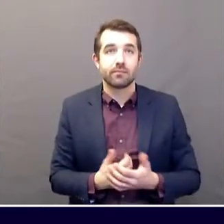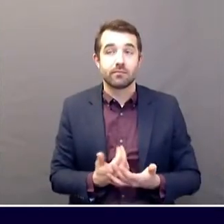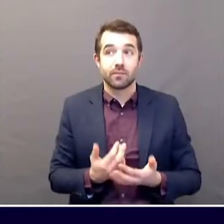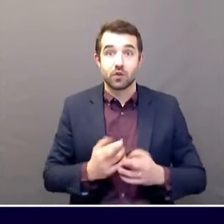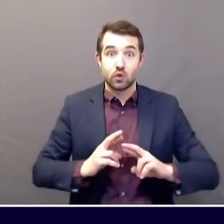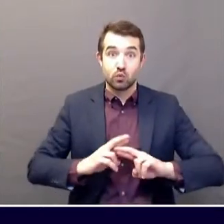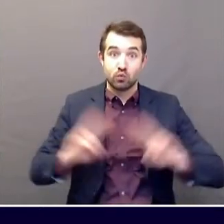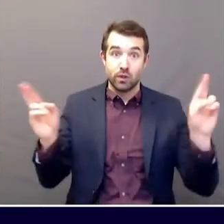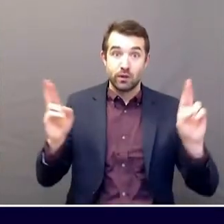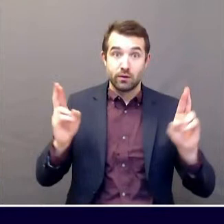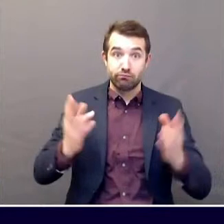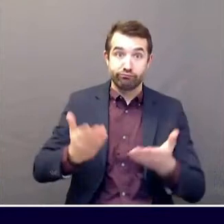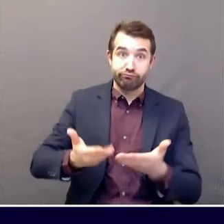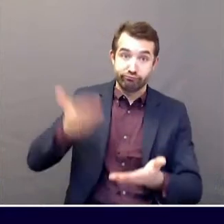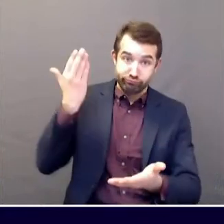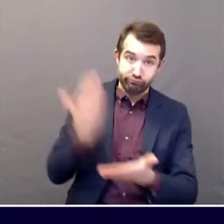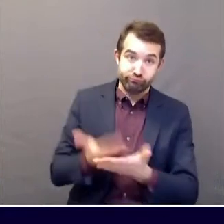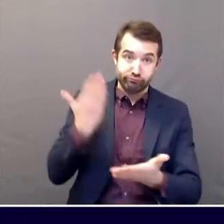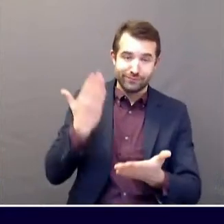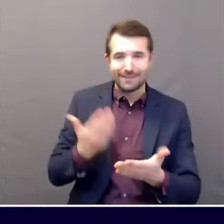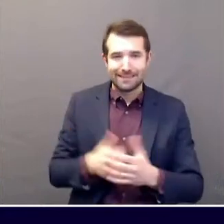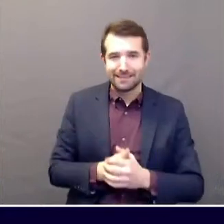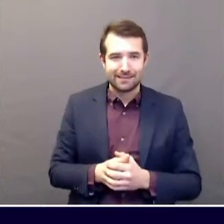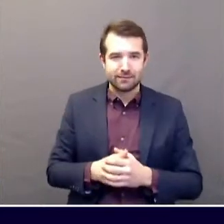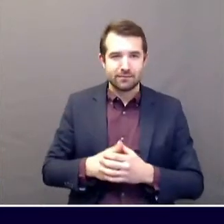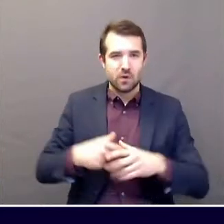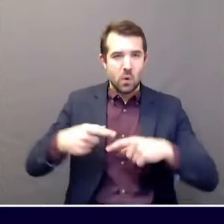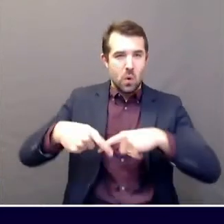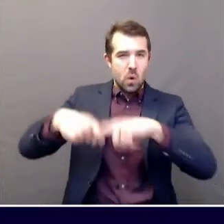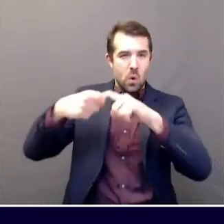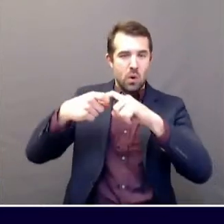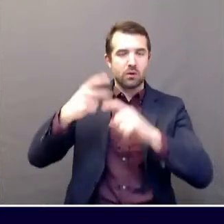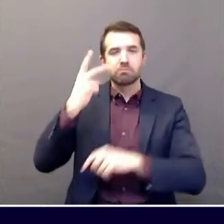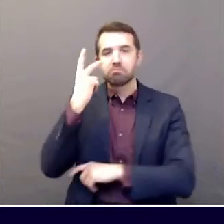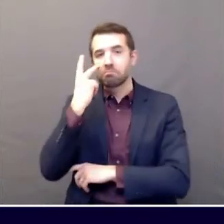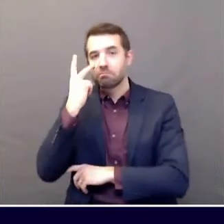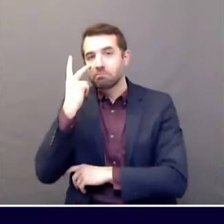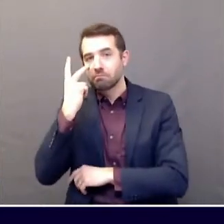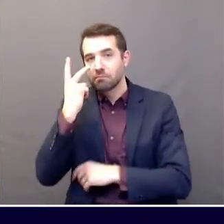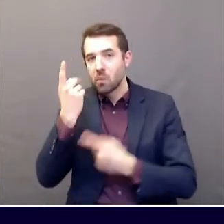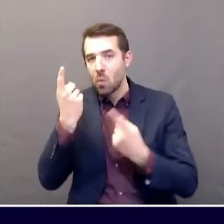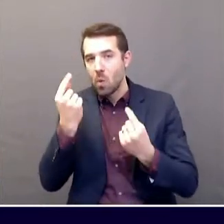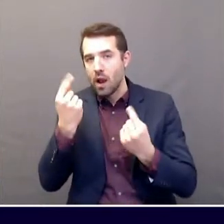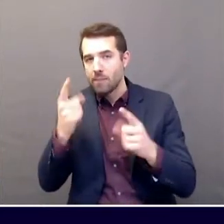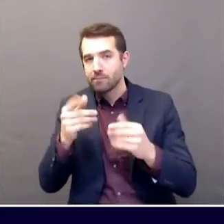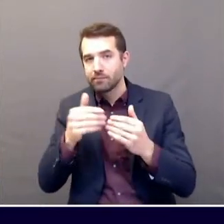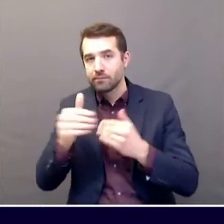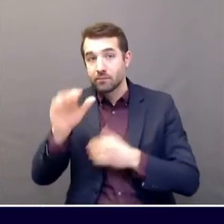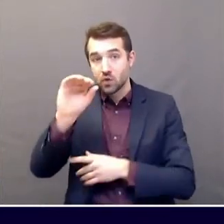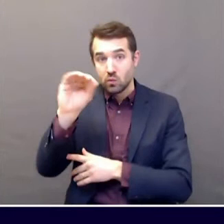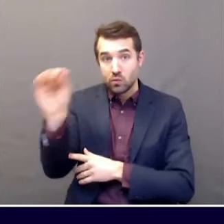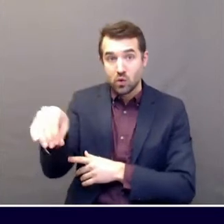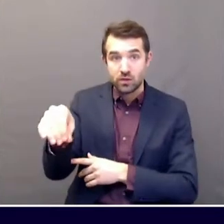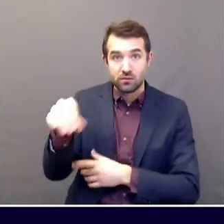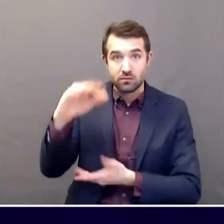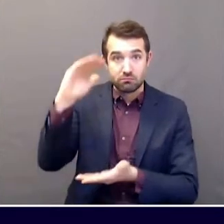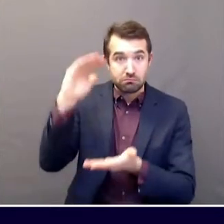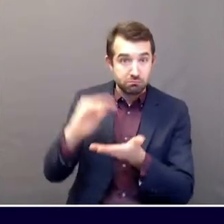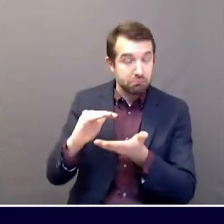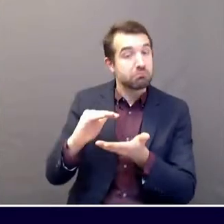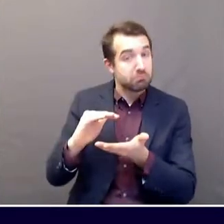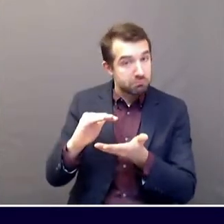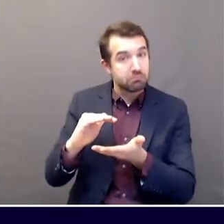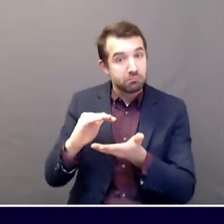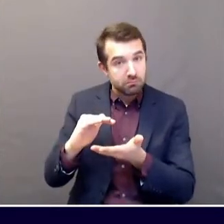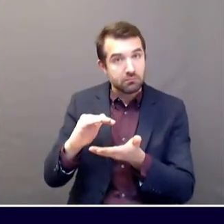come down, the positivity rate has come down, hospitalization rates remain elevated, but those too could come down given that